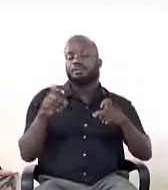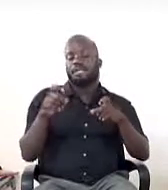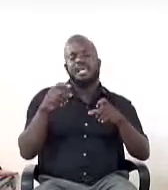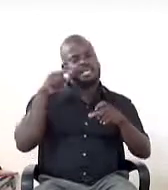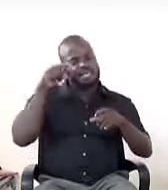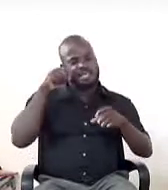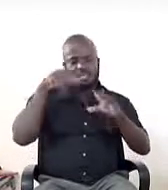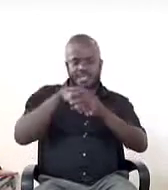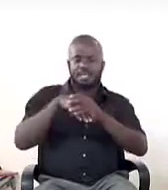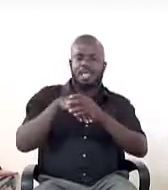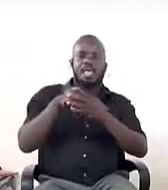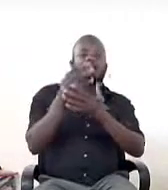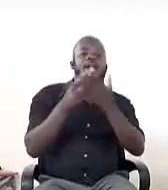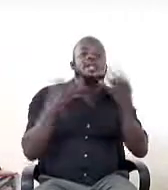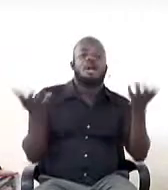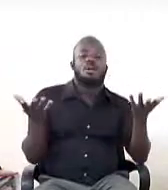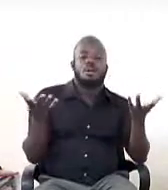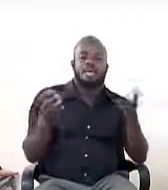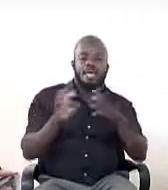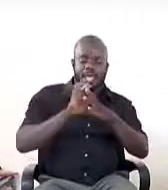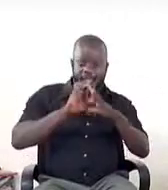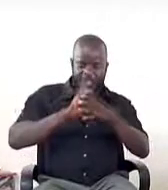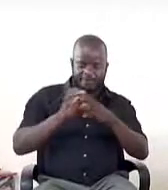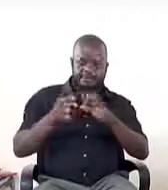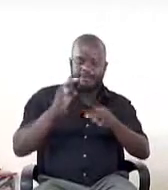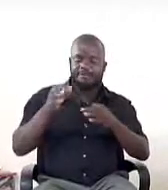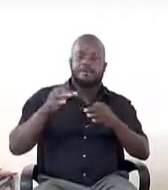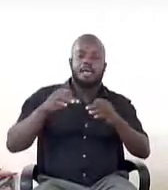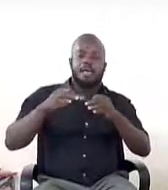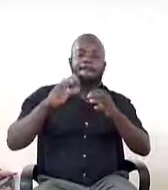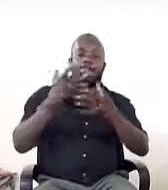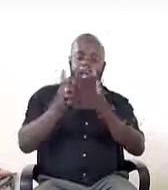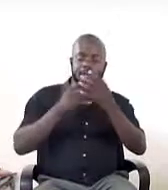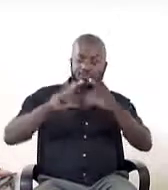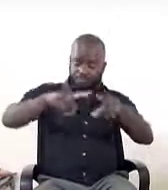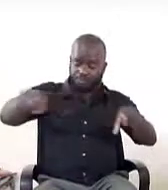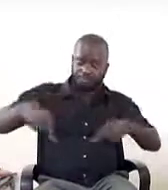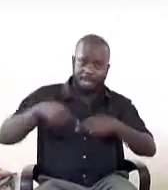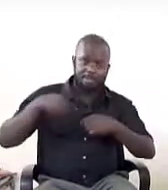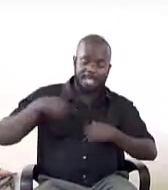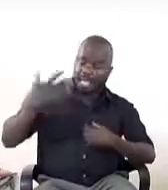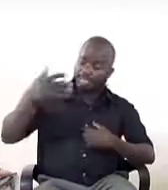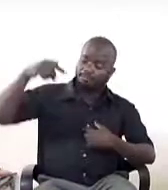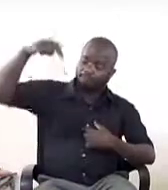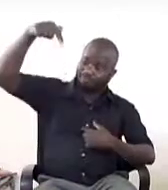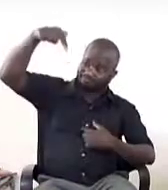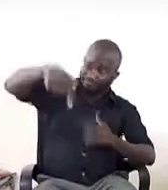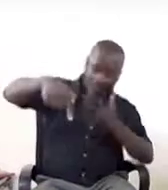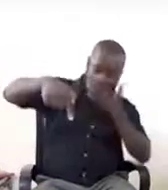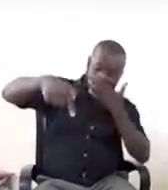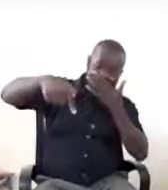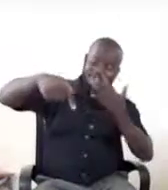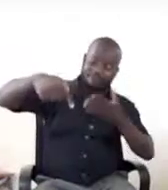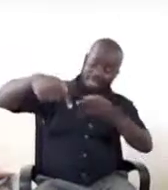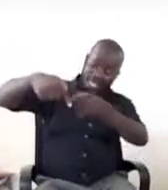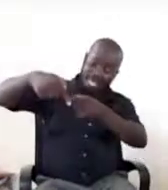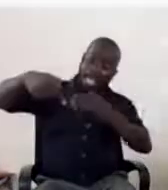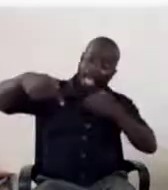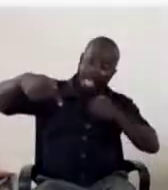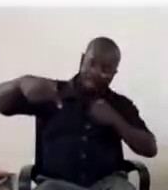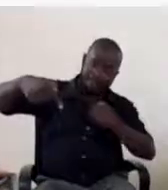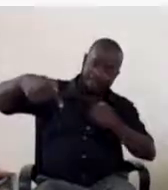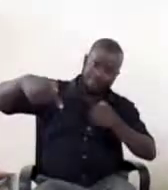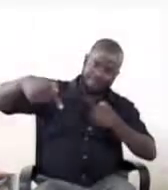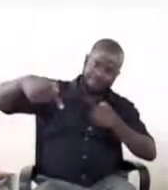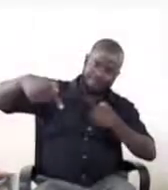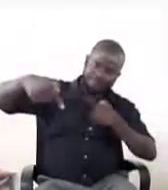is, how would it get into the bloodstream? So even if there's a big puddle of blood that I put my hand in, if my hand